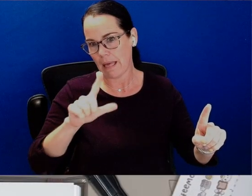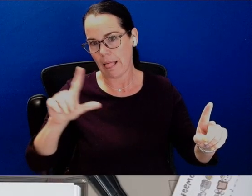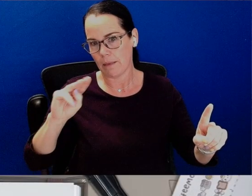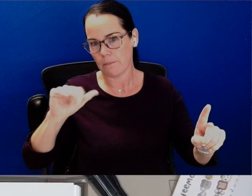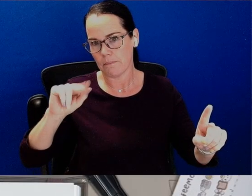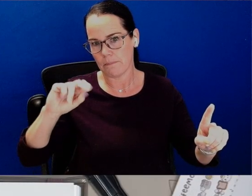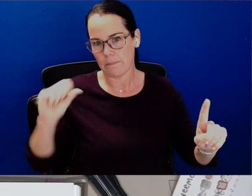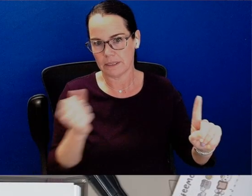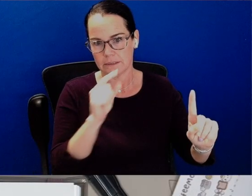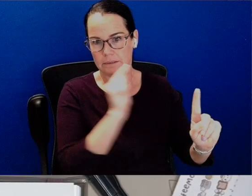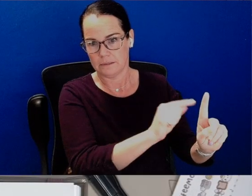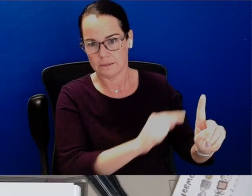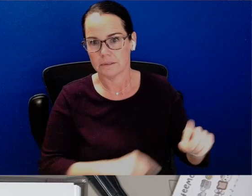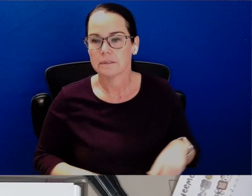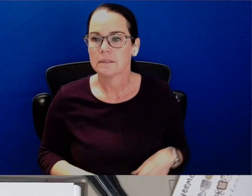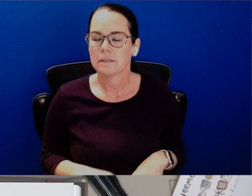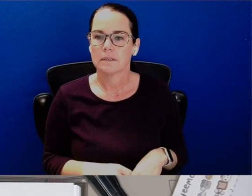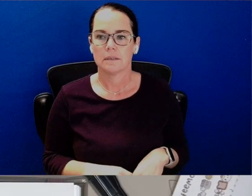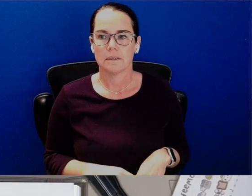But